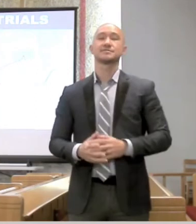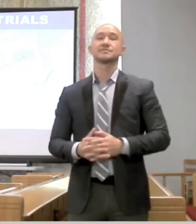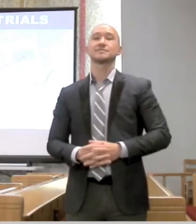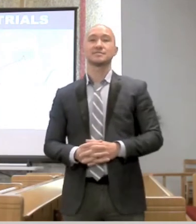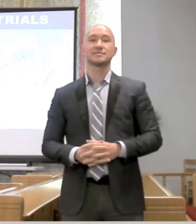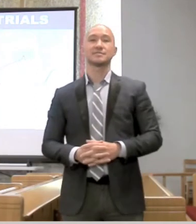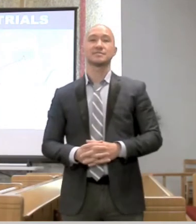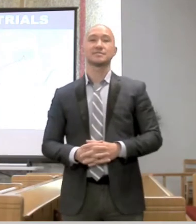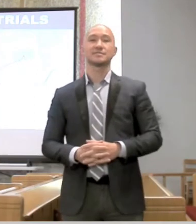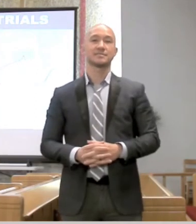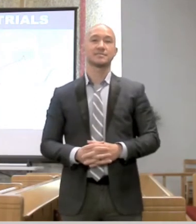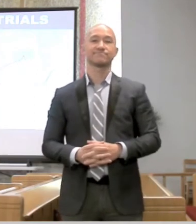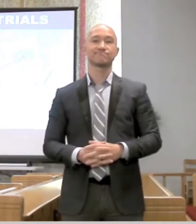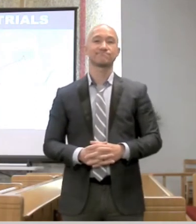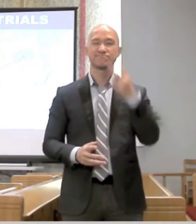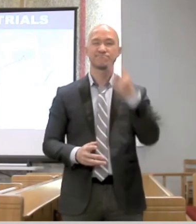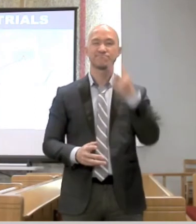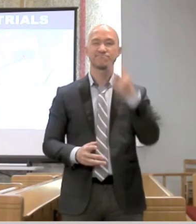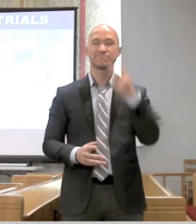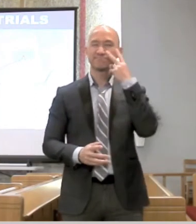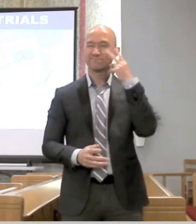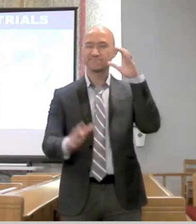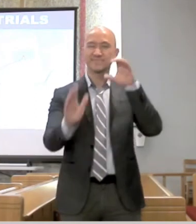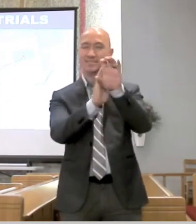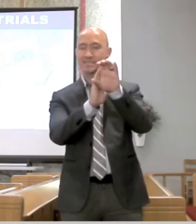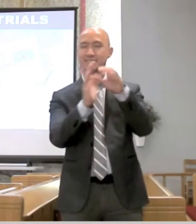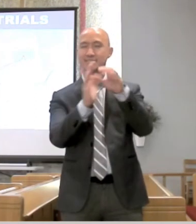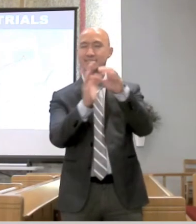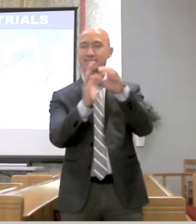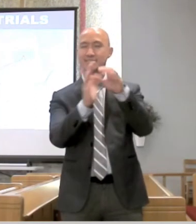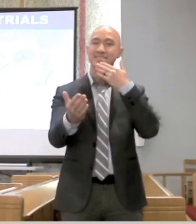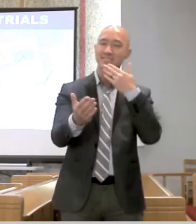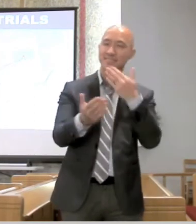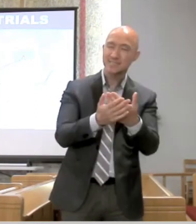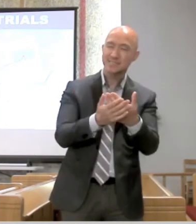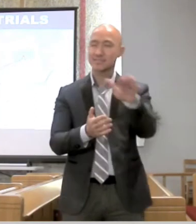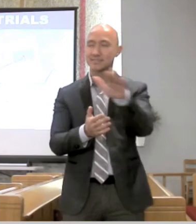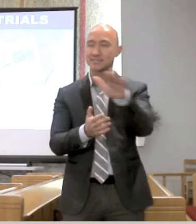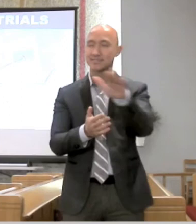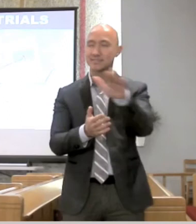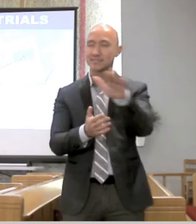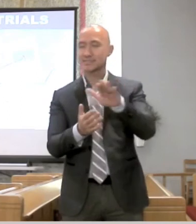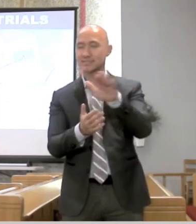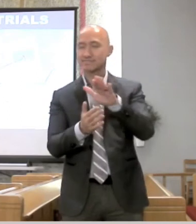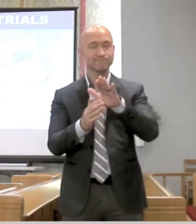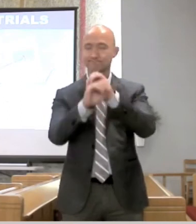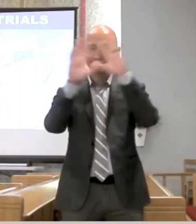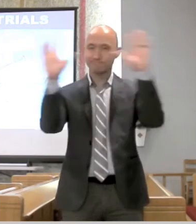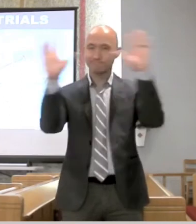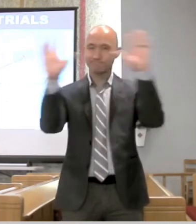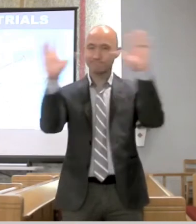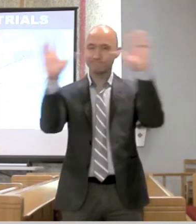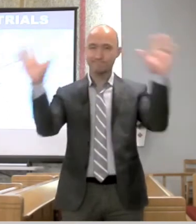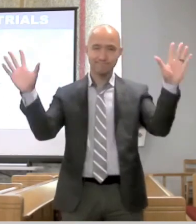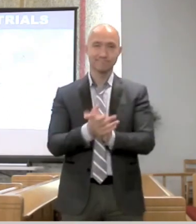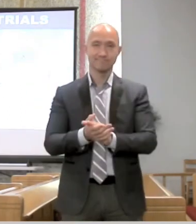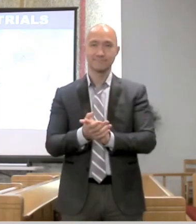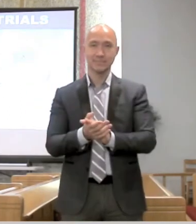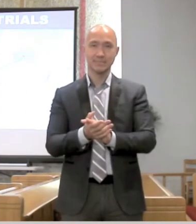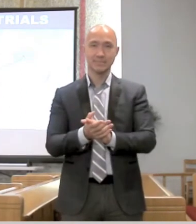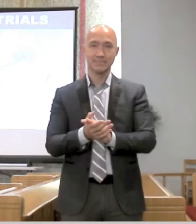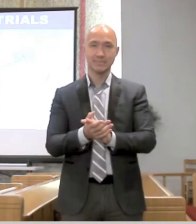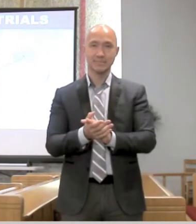And I found this one that was quite good, but you probably won't be able to read it unless you got some binoculars on you. But